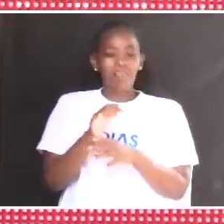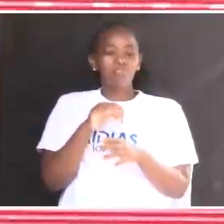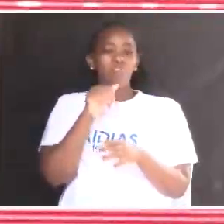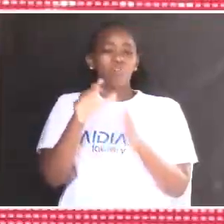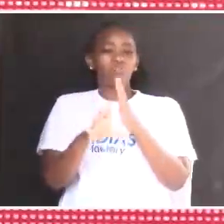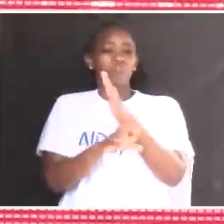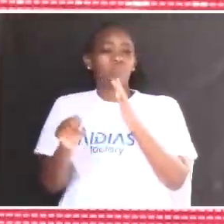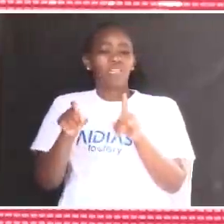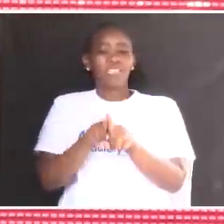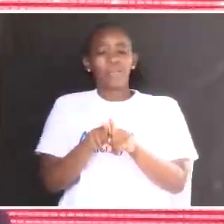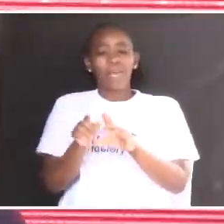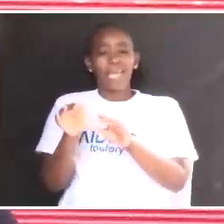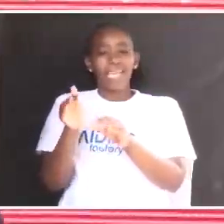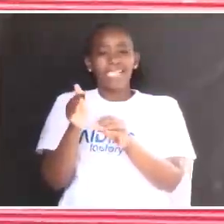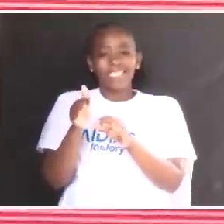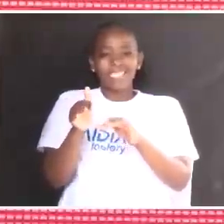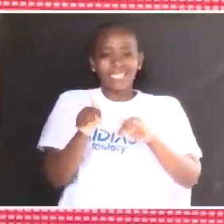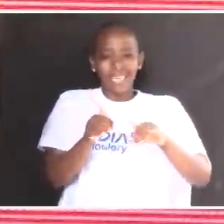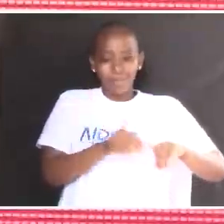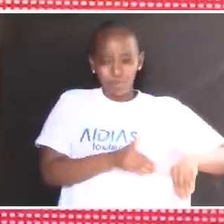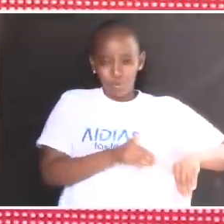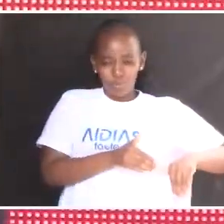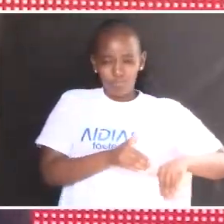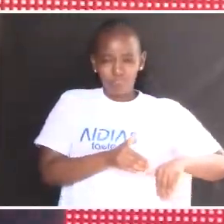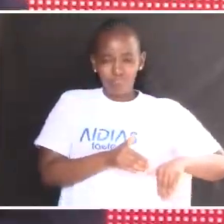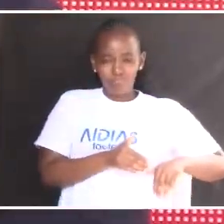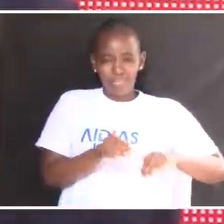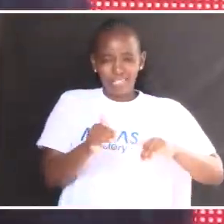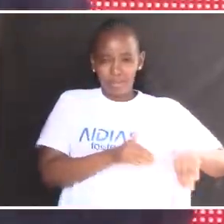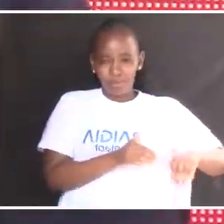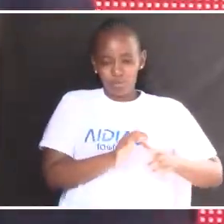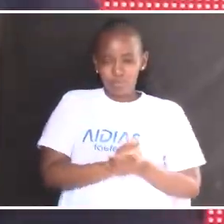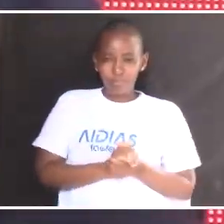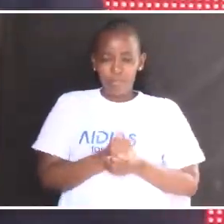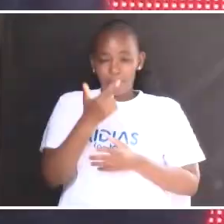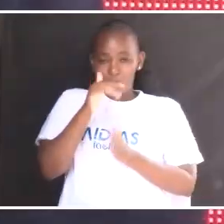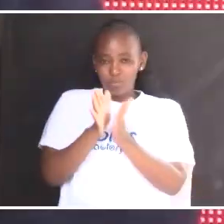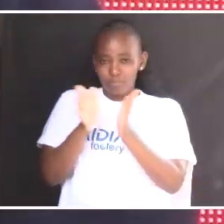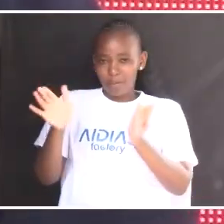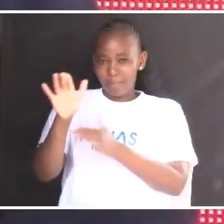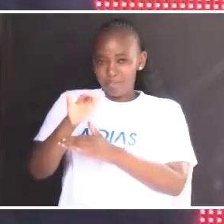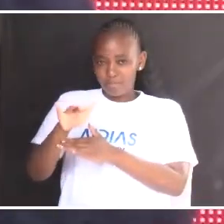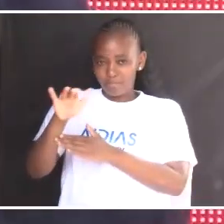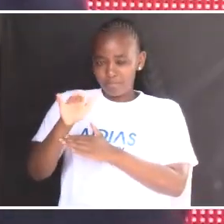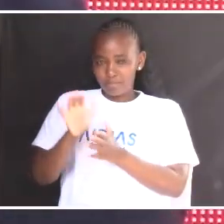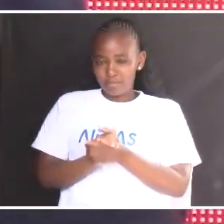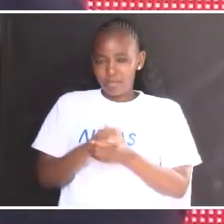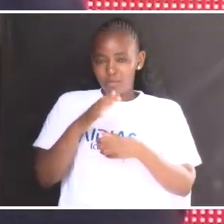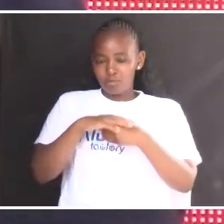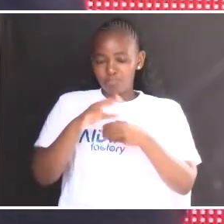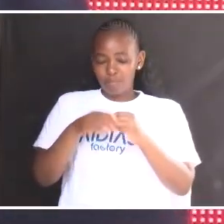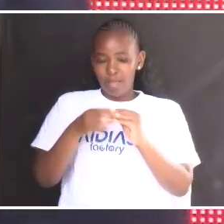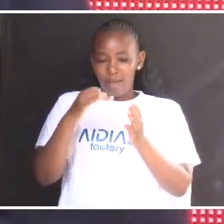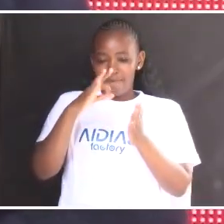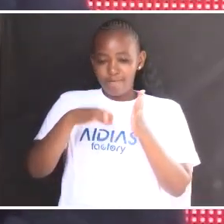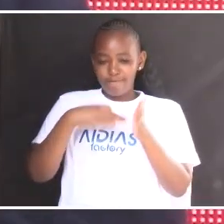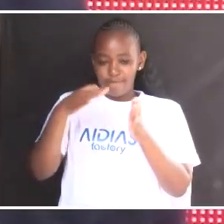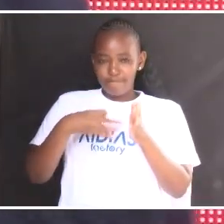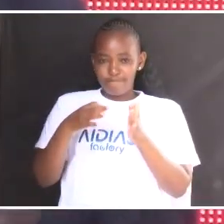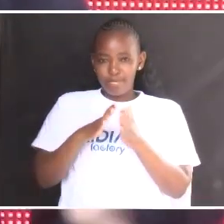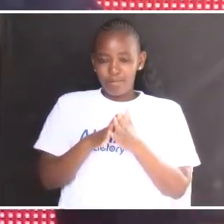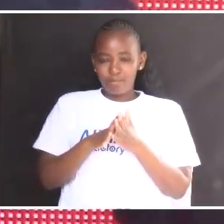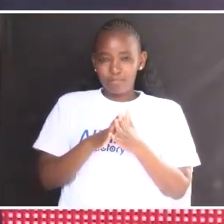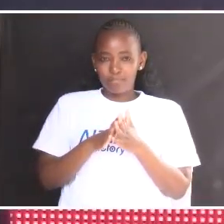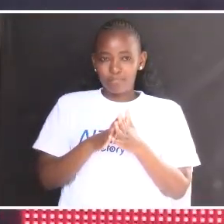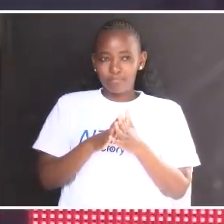it is an exemption. That the exemptions are limitation because it is in a public place. Una create film again, like in my